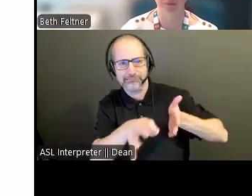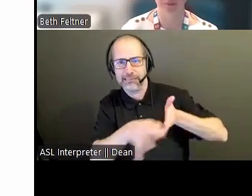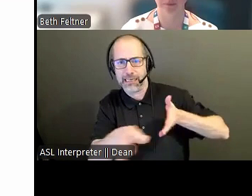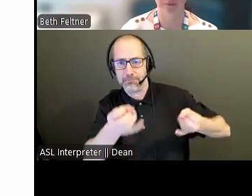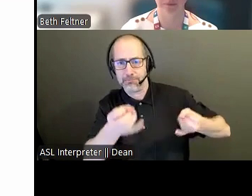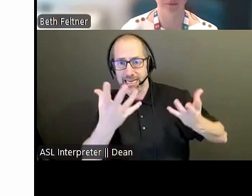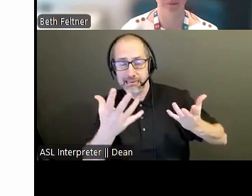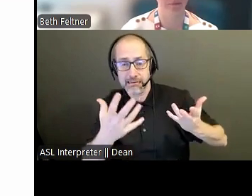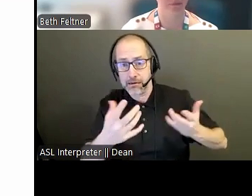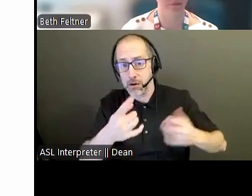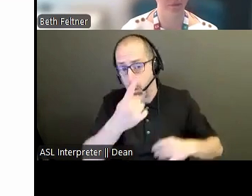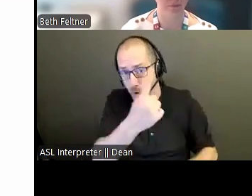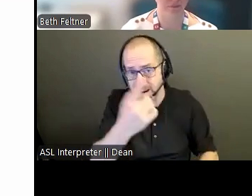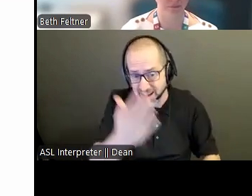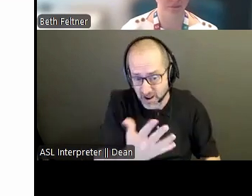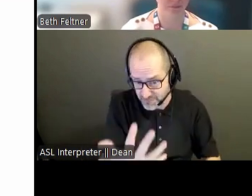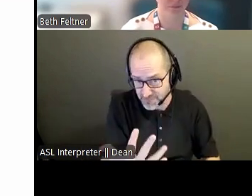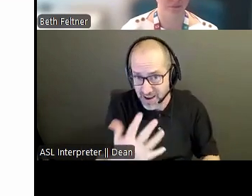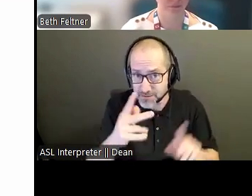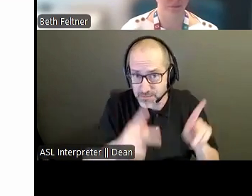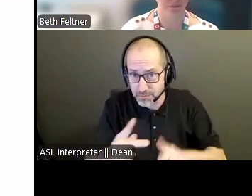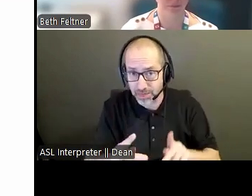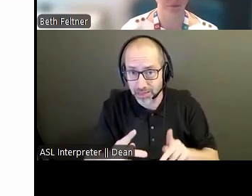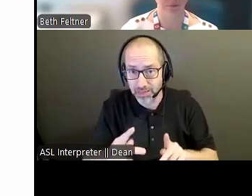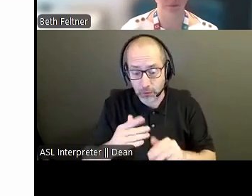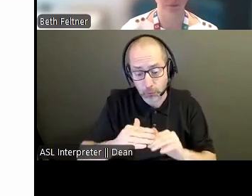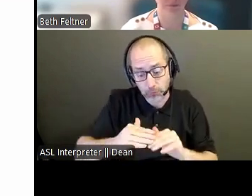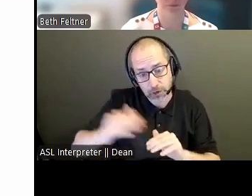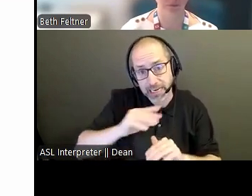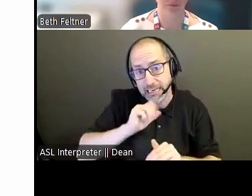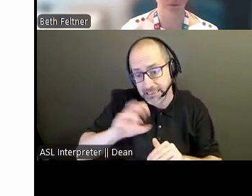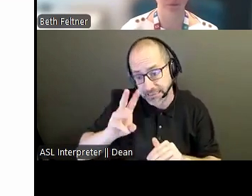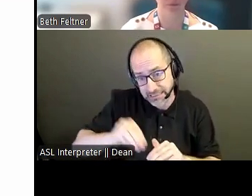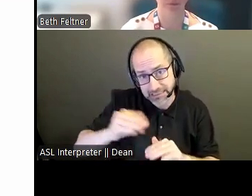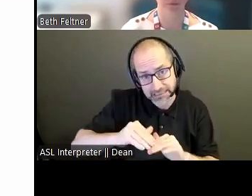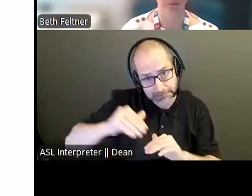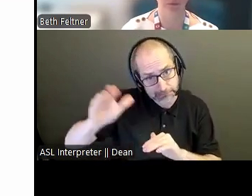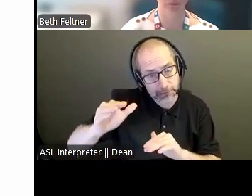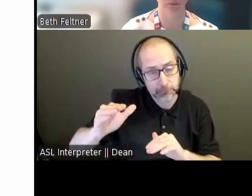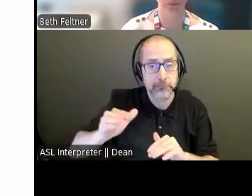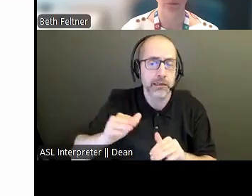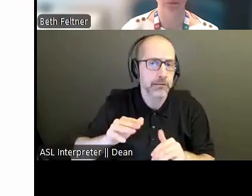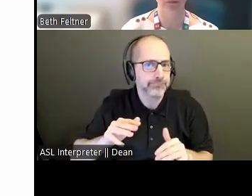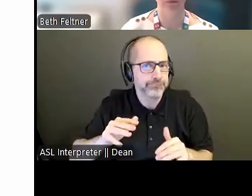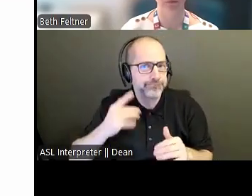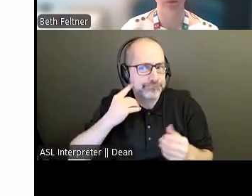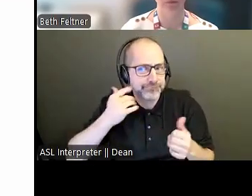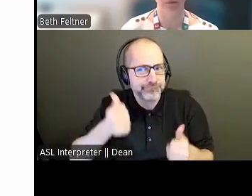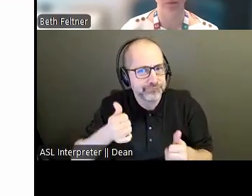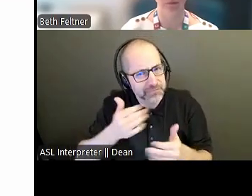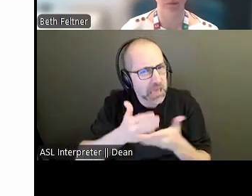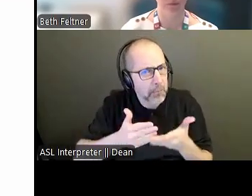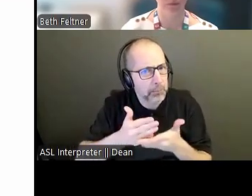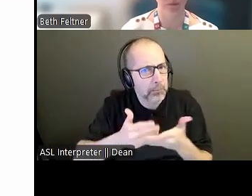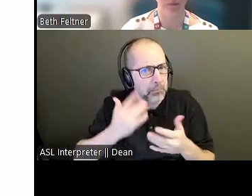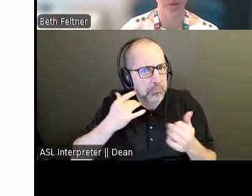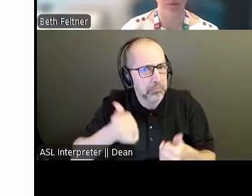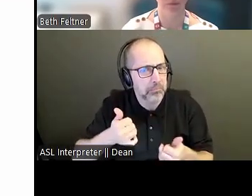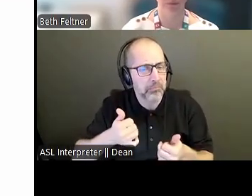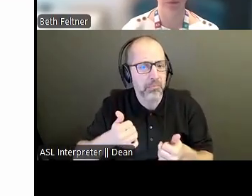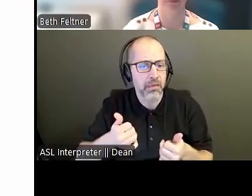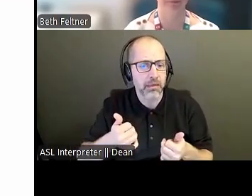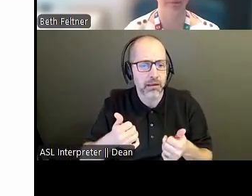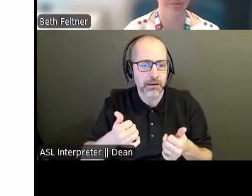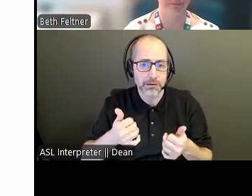nearly 1 in 5 Canadians over age 60 experience some degree of hearing loss. So it's very